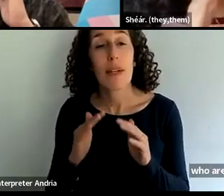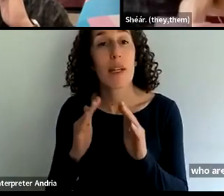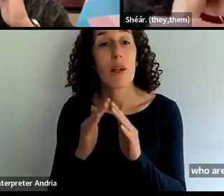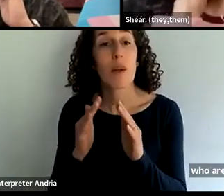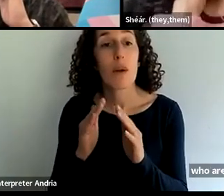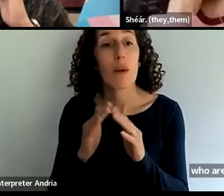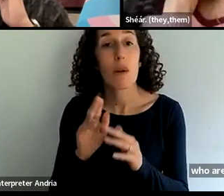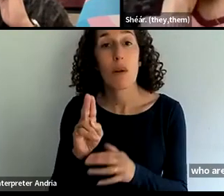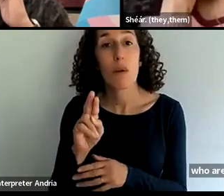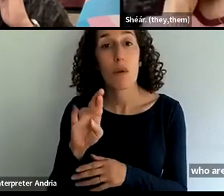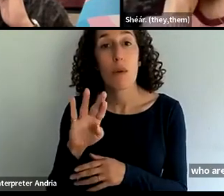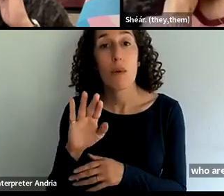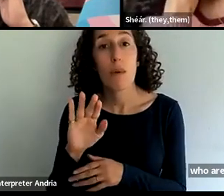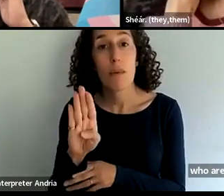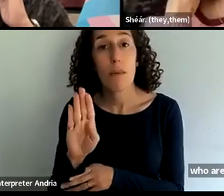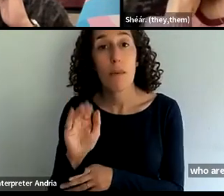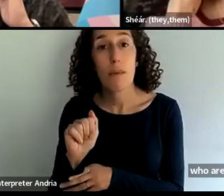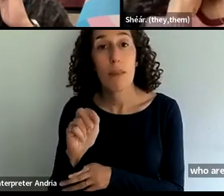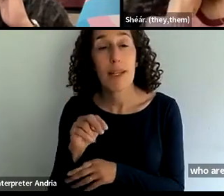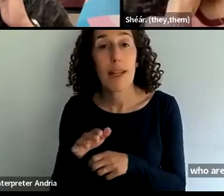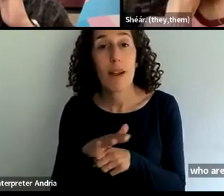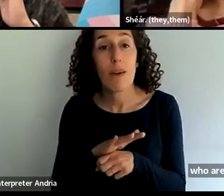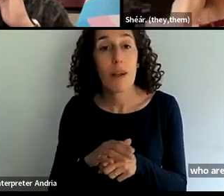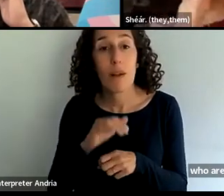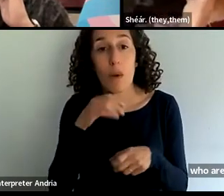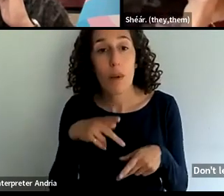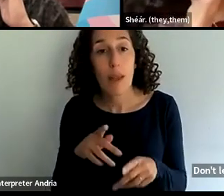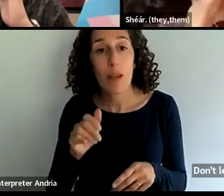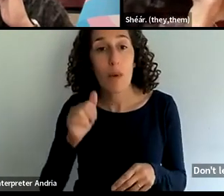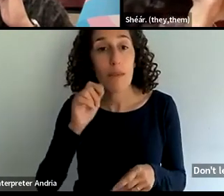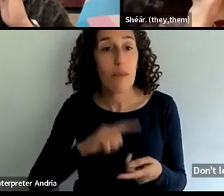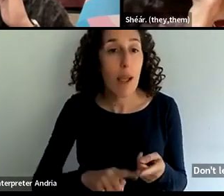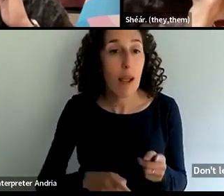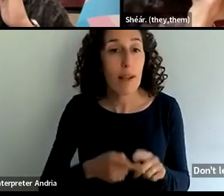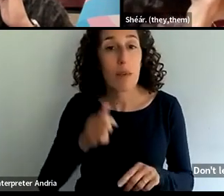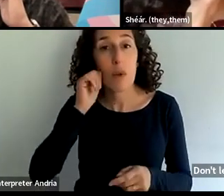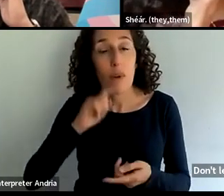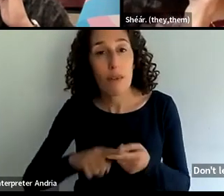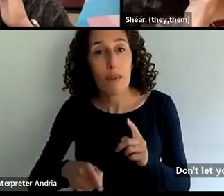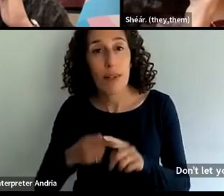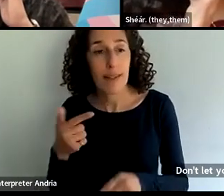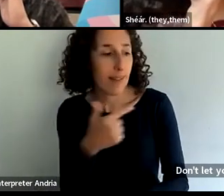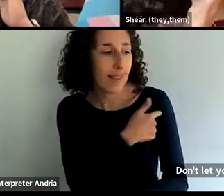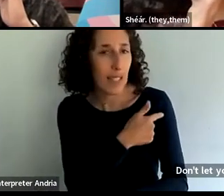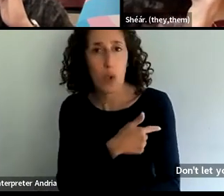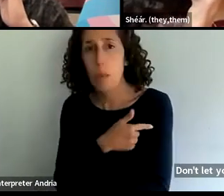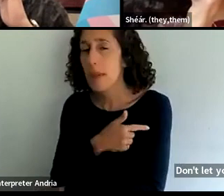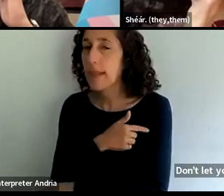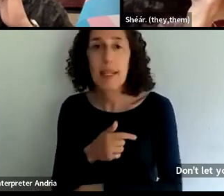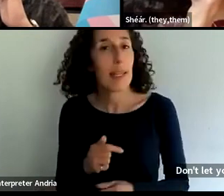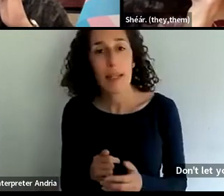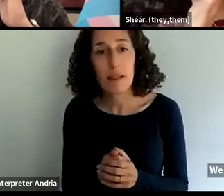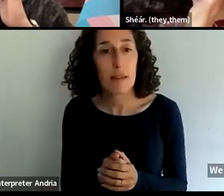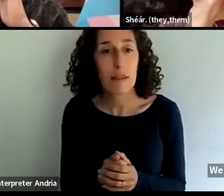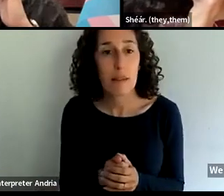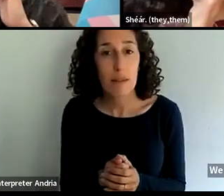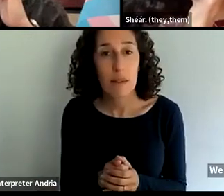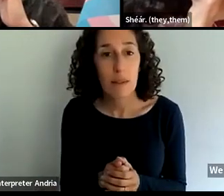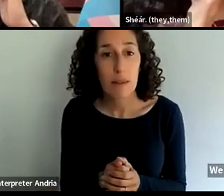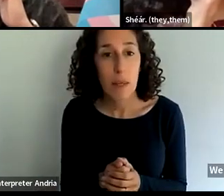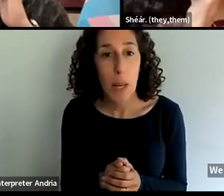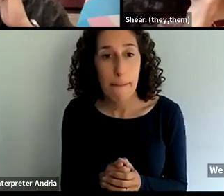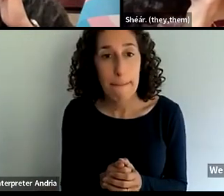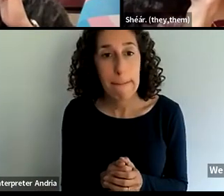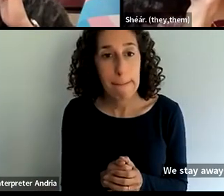don't let your girlfriends and your friends be sticking you in those damn needles. At least for right